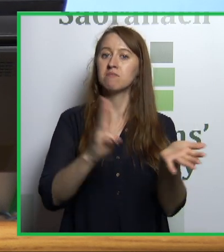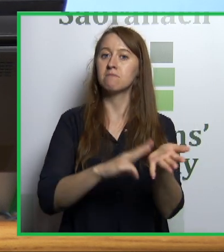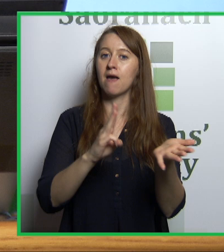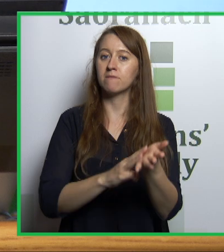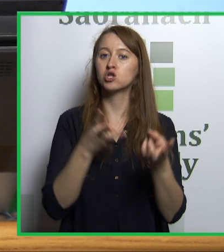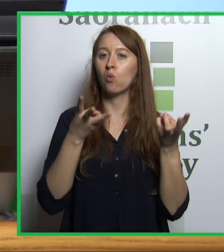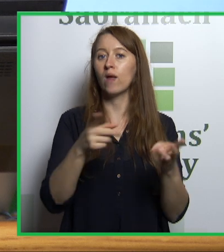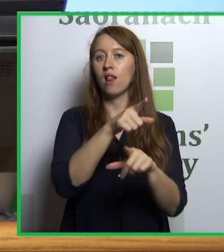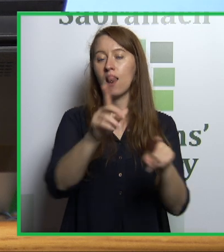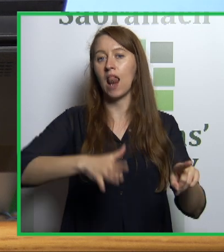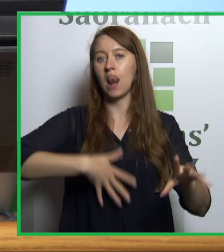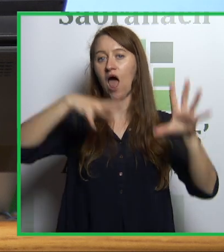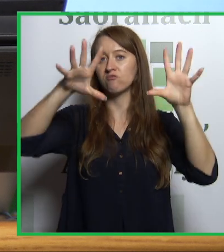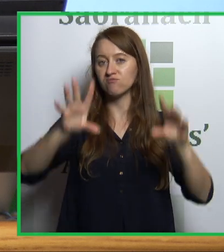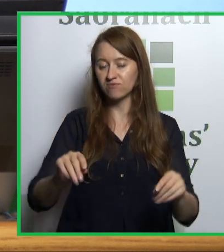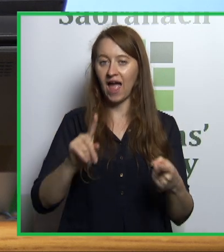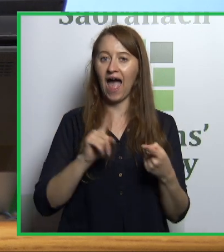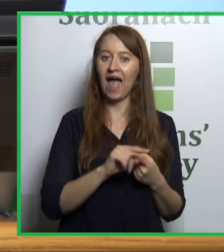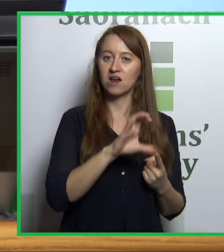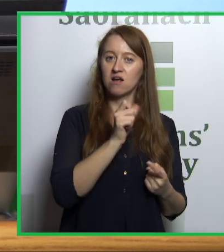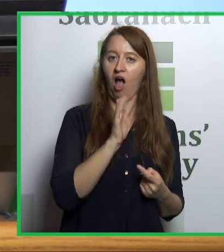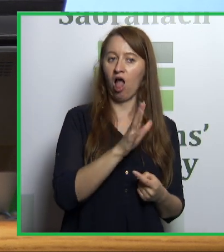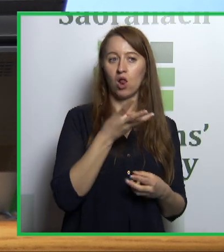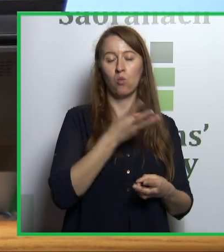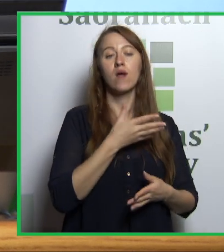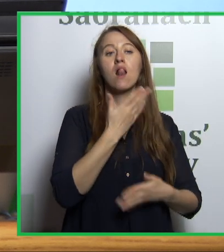now, and Carl's going to brief us on some logistical arrangements